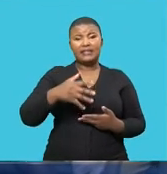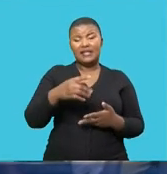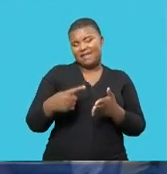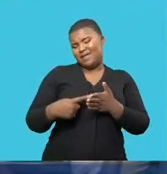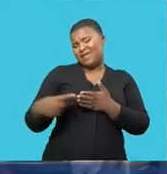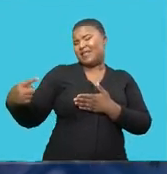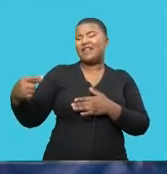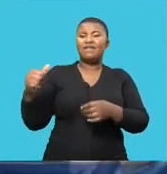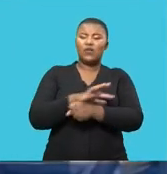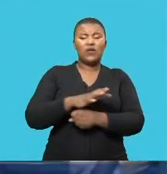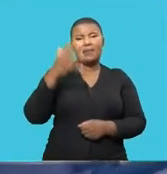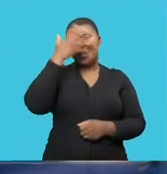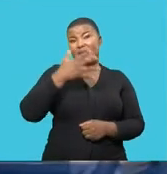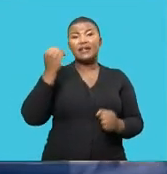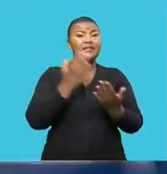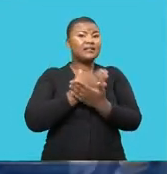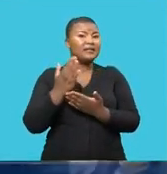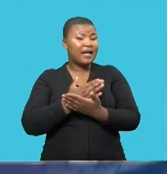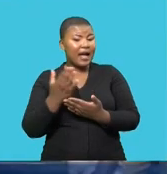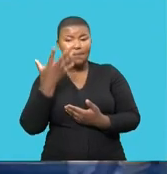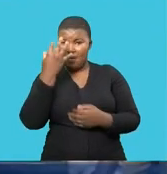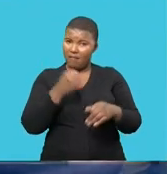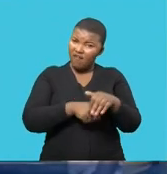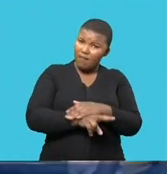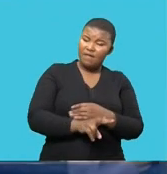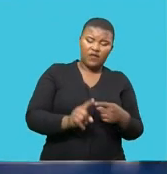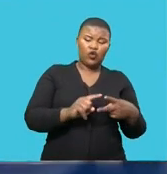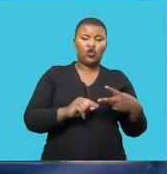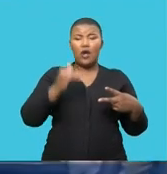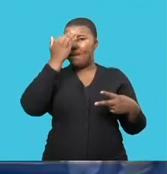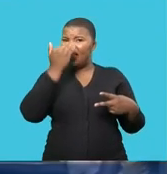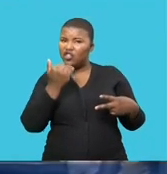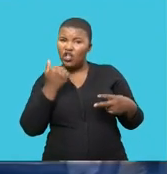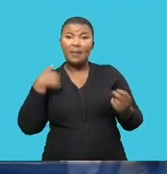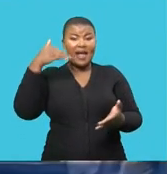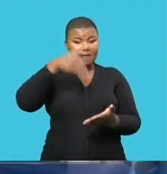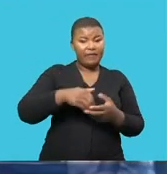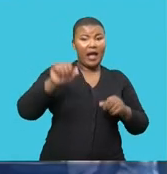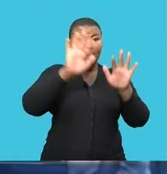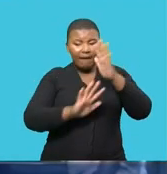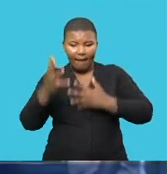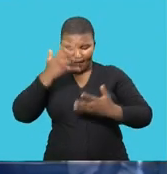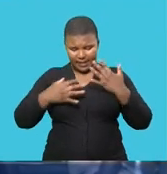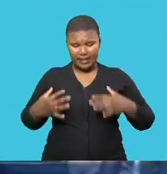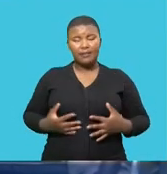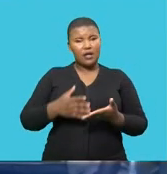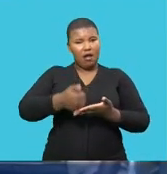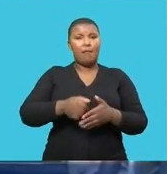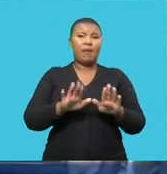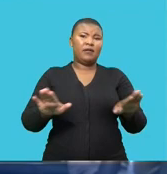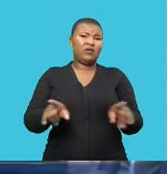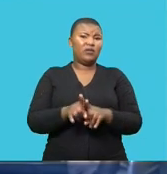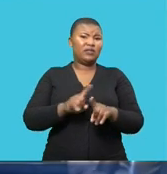to them. Sometimes some of them nginama videos and pictures ngiyafika lapho ngibageza abantwana. And then enye into futhi